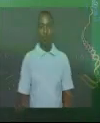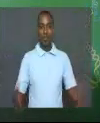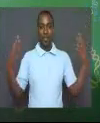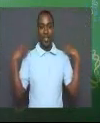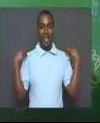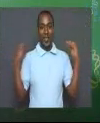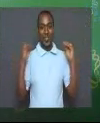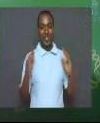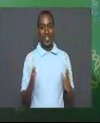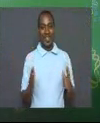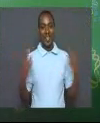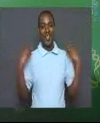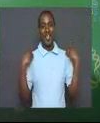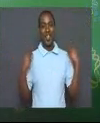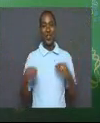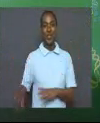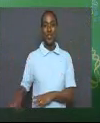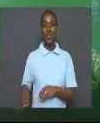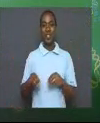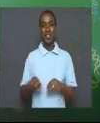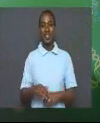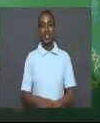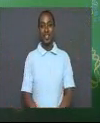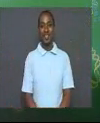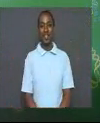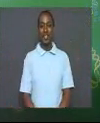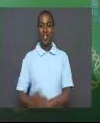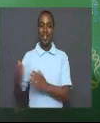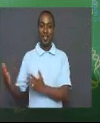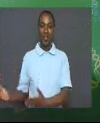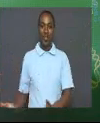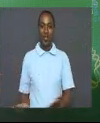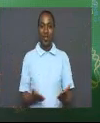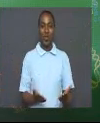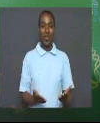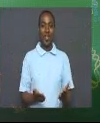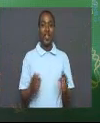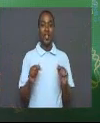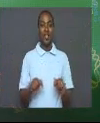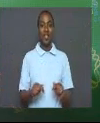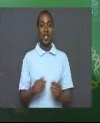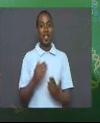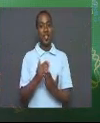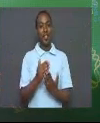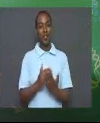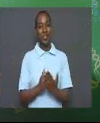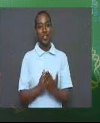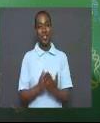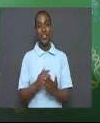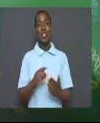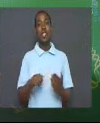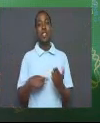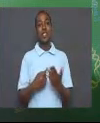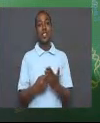Hello, teacher. Hello, students. Welcome to today's lesson on